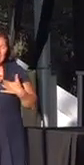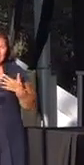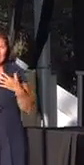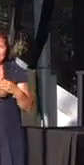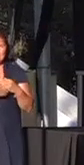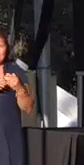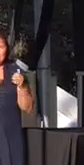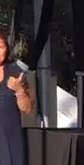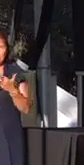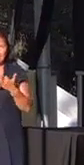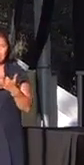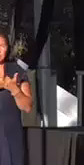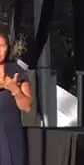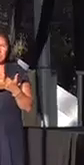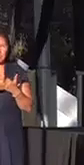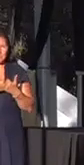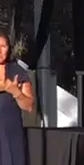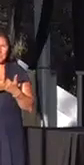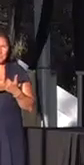challenges